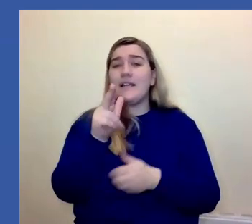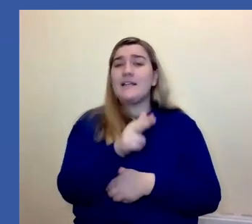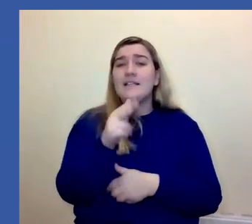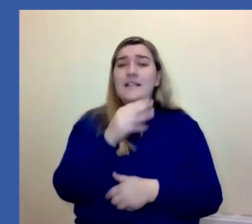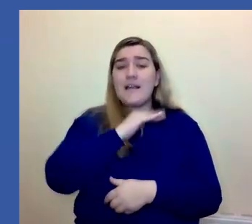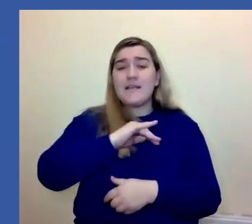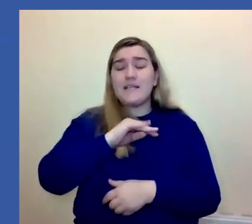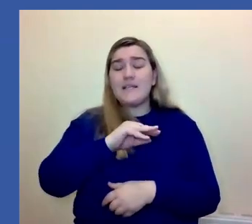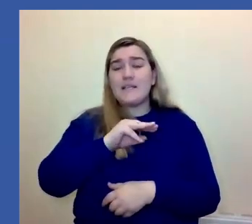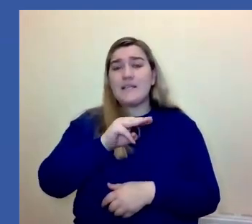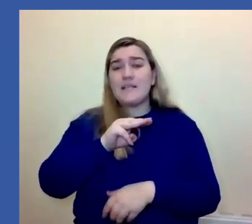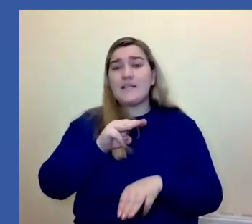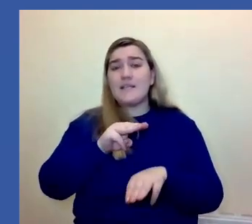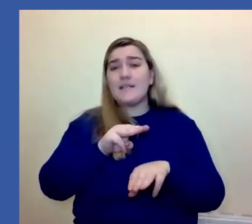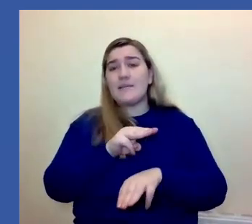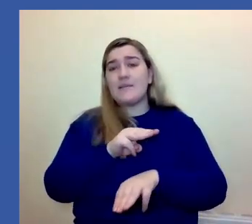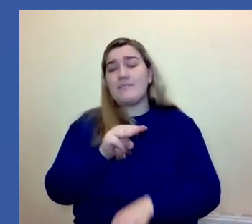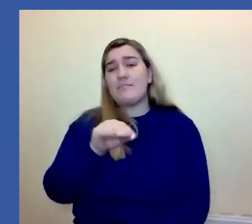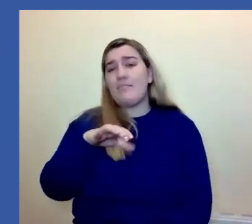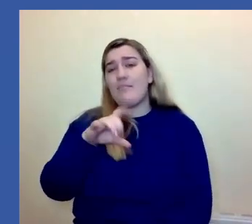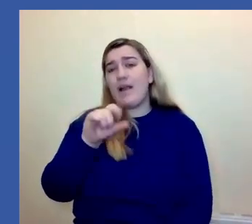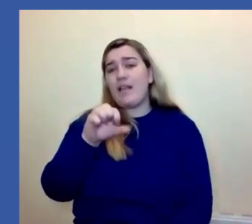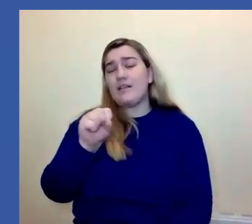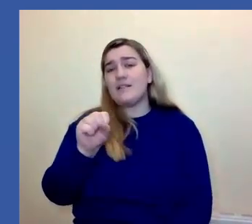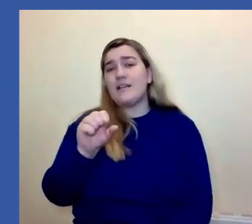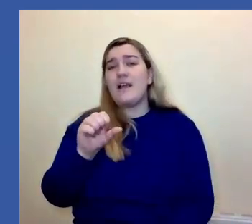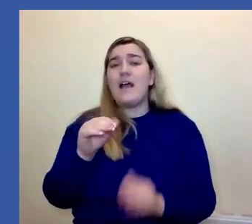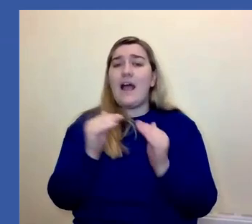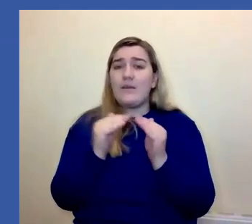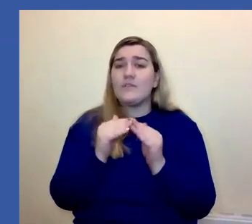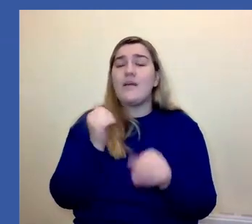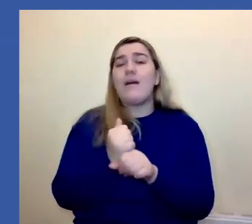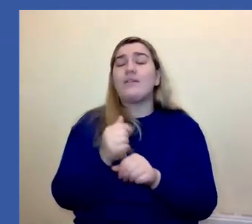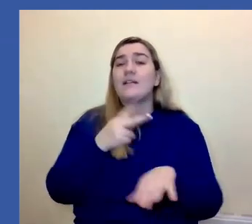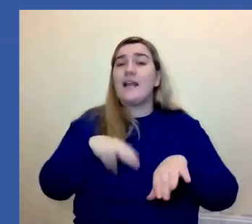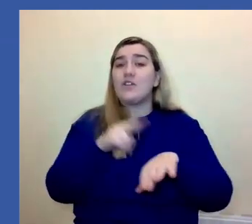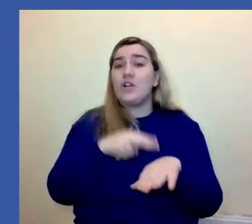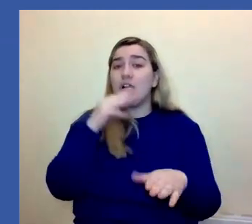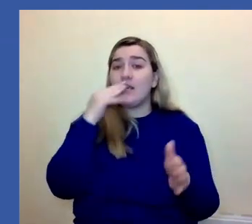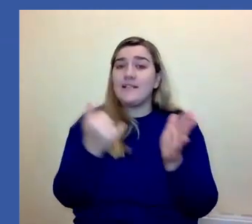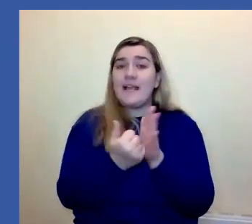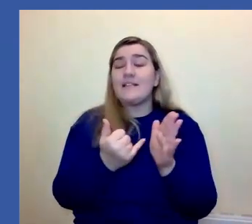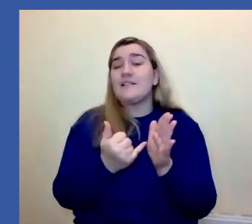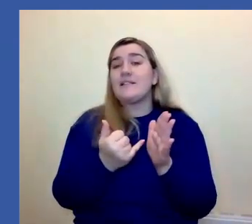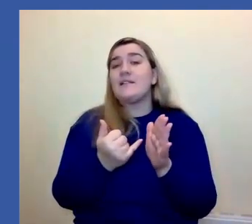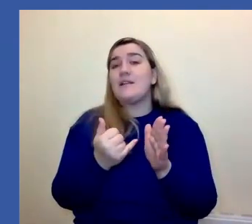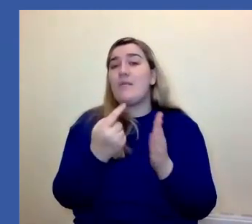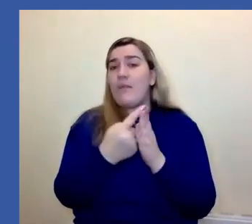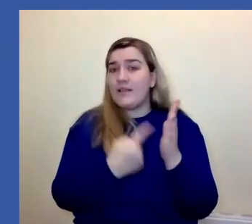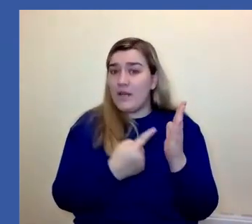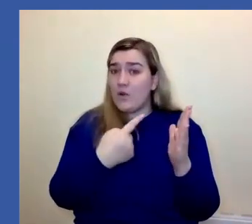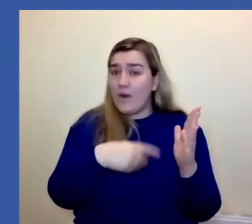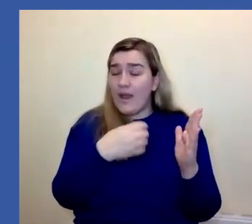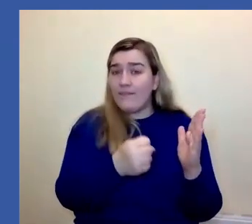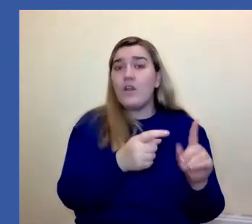our easy-to-read guide to the HSE National Consent Policy. We believe that informed consent is a